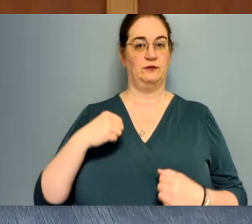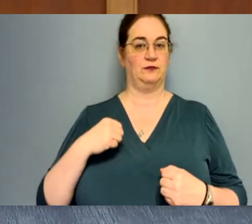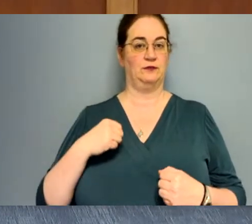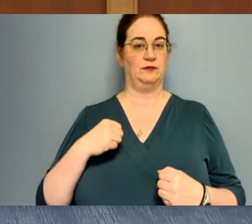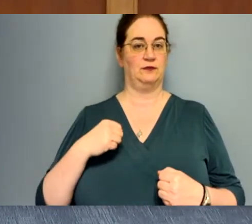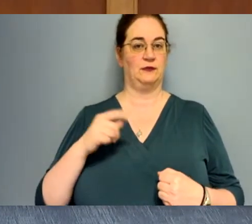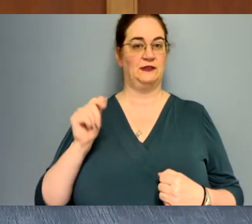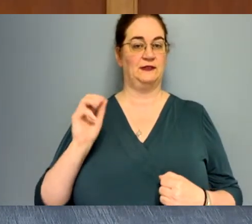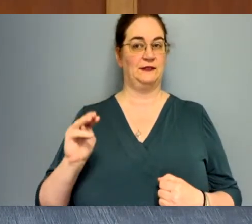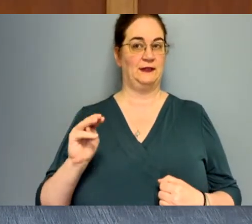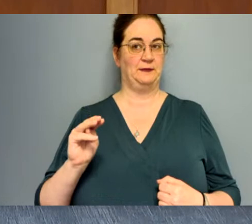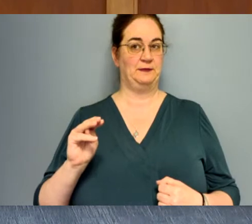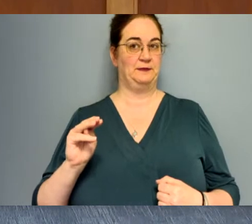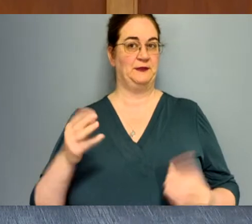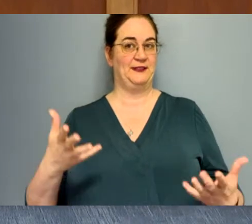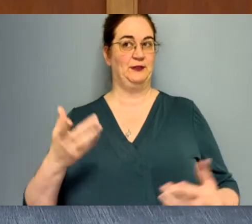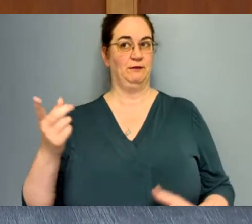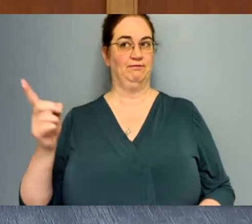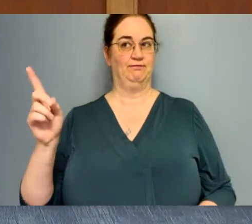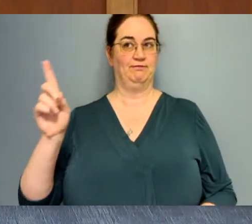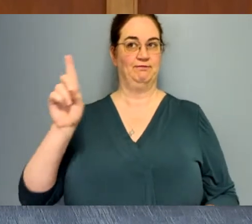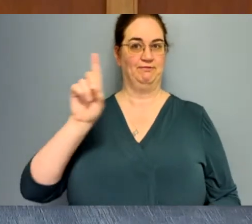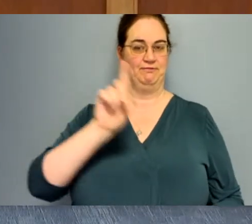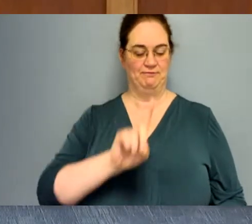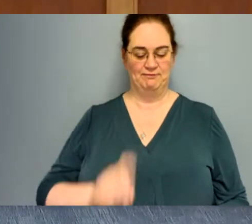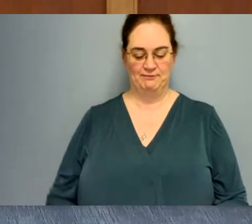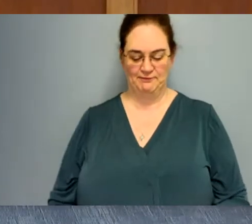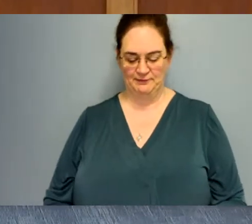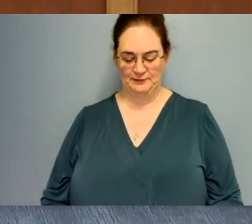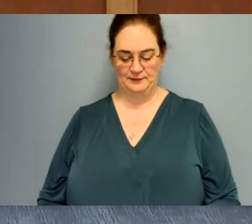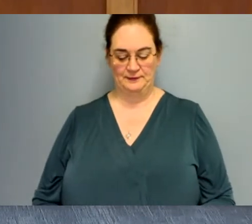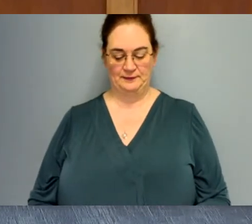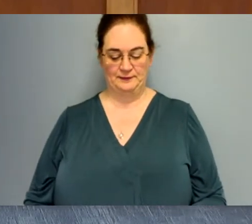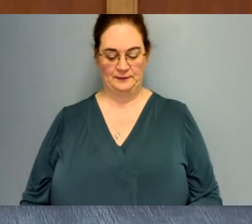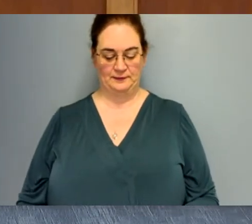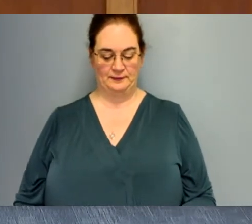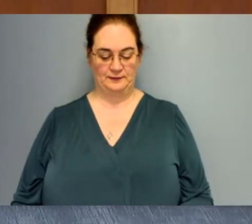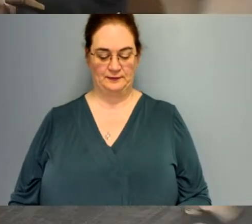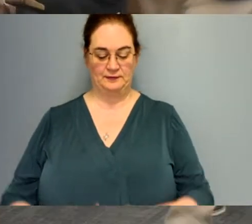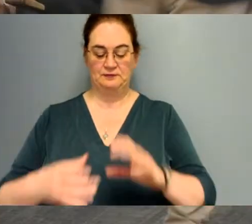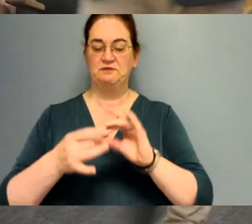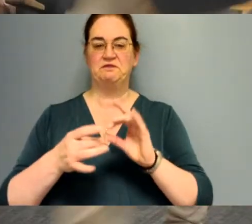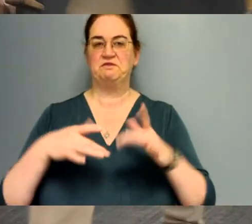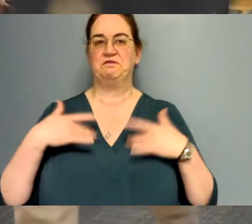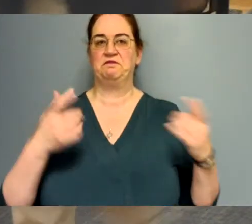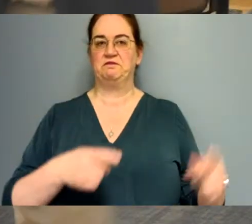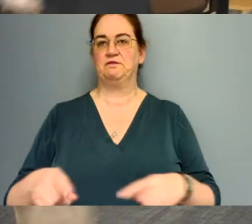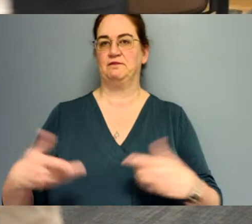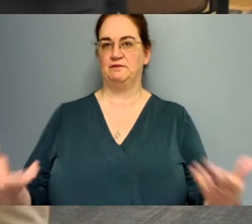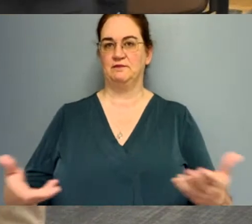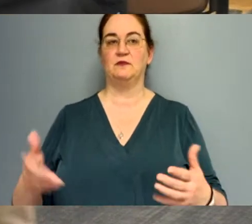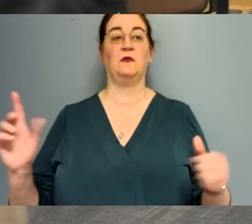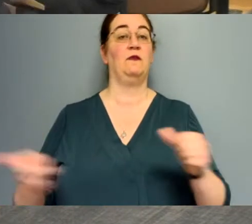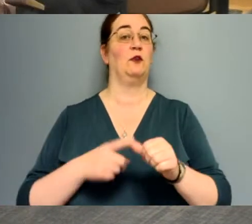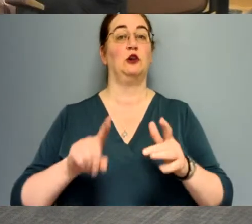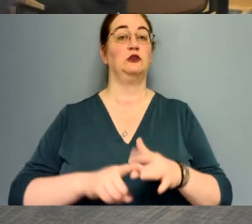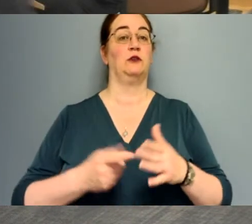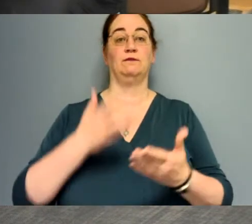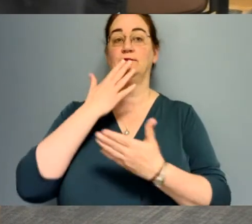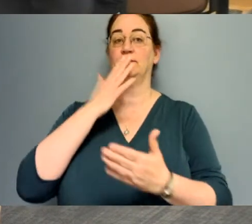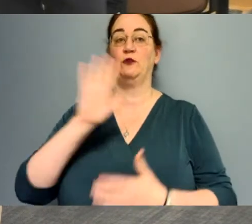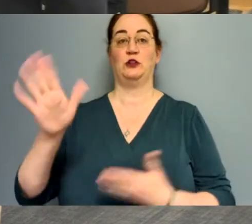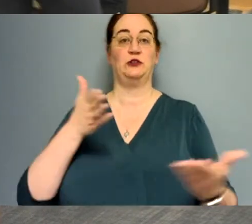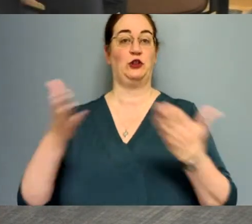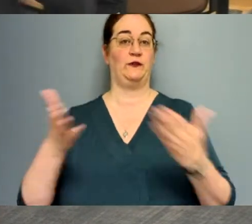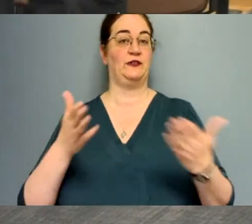Tim Wynn, is here, making his way to the podium. Talk about a couple things we have going on. And we'll start by thanking him for his service